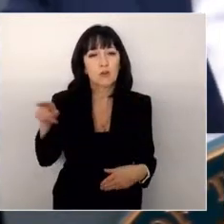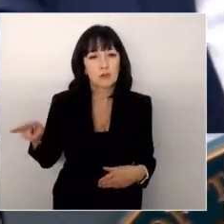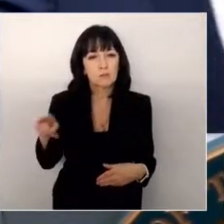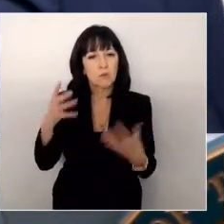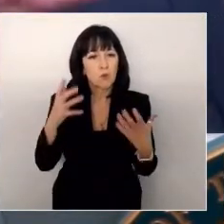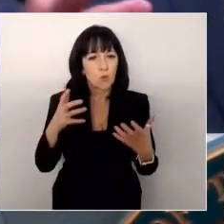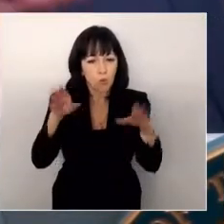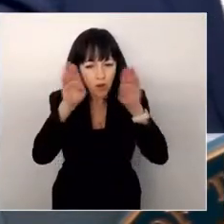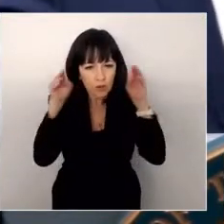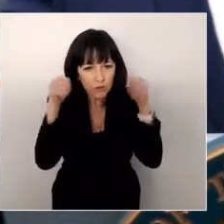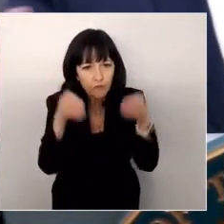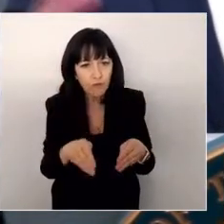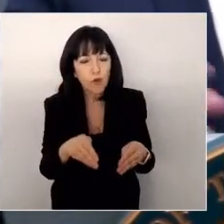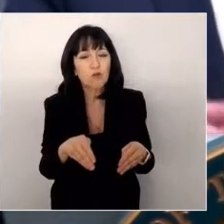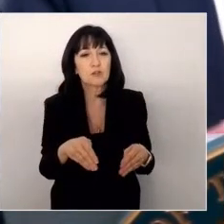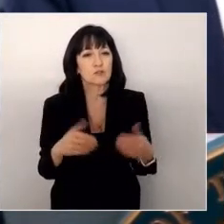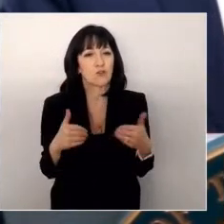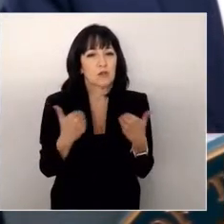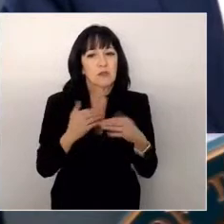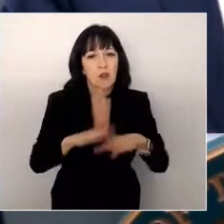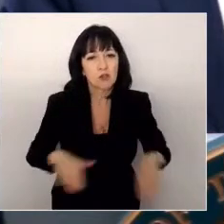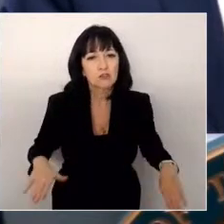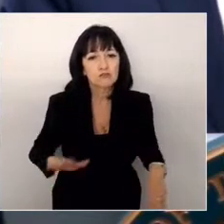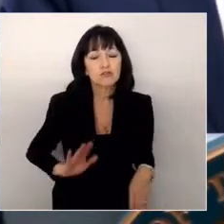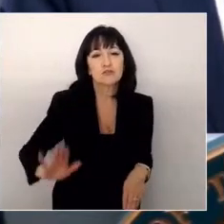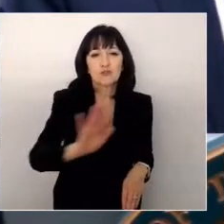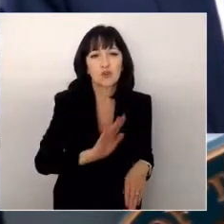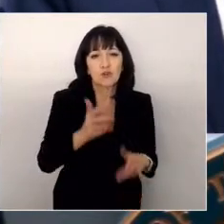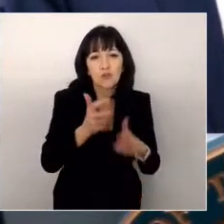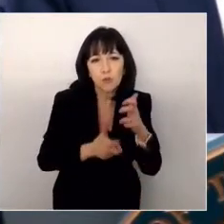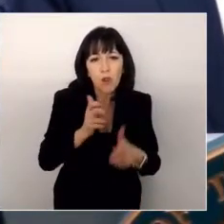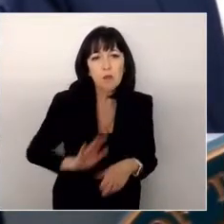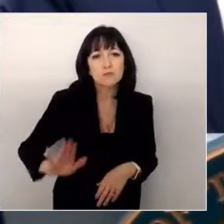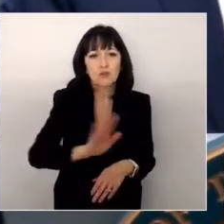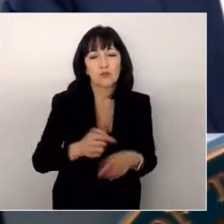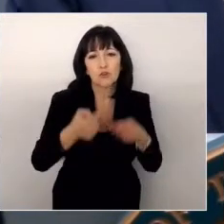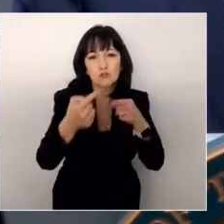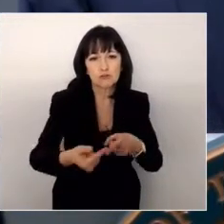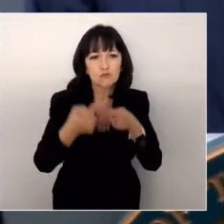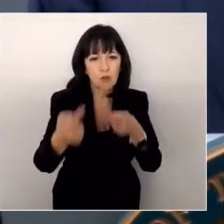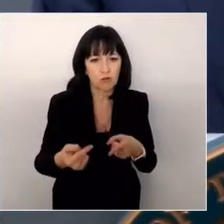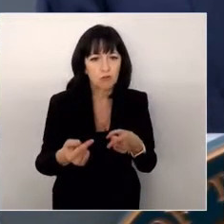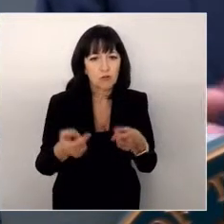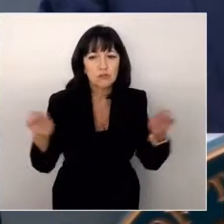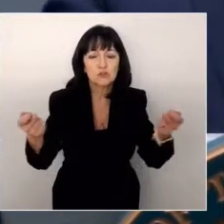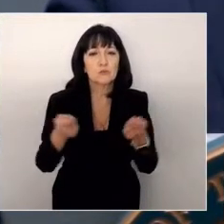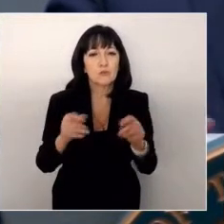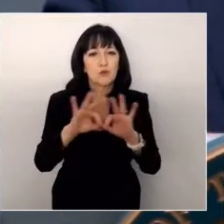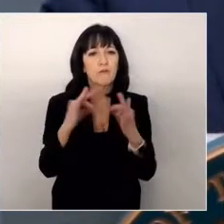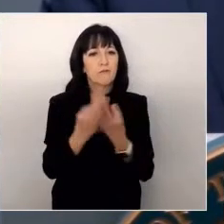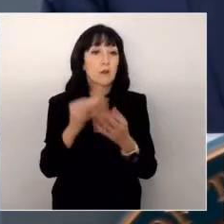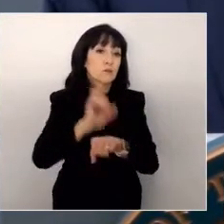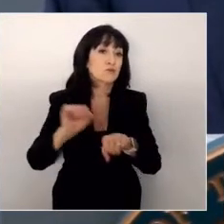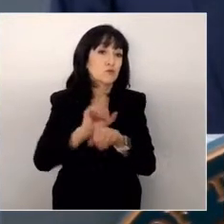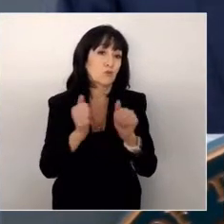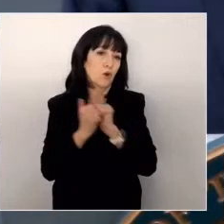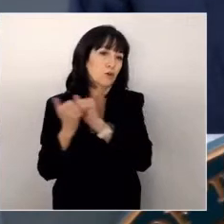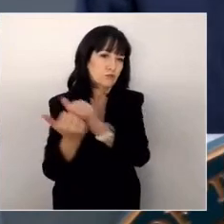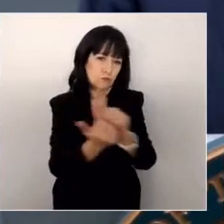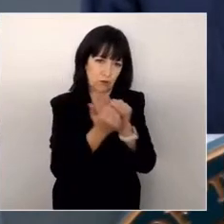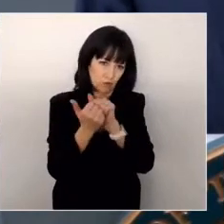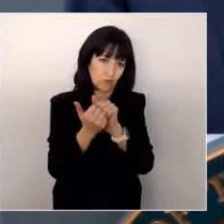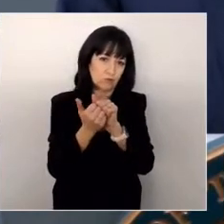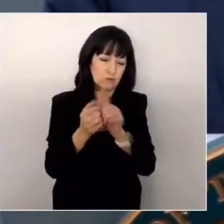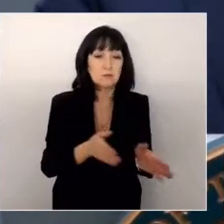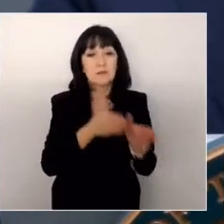the value of getting people together to work together. Through Trauma Matters Delaware and in partnership with Casey